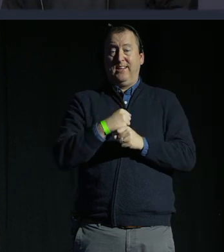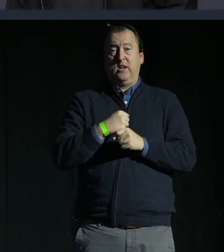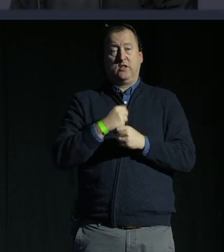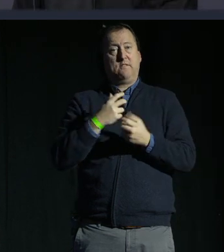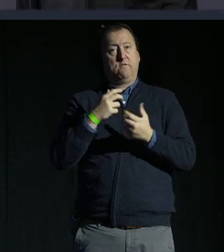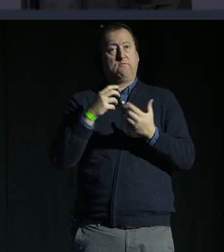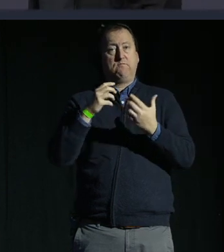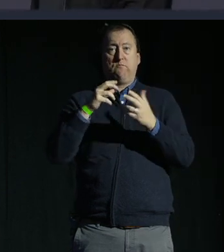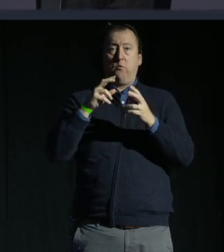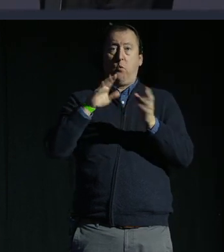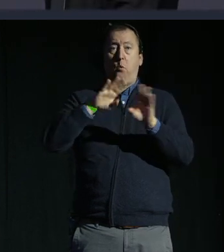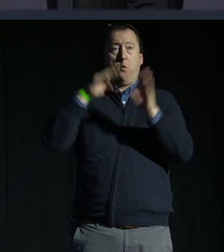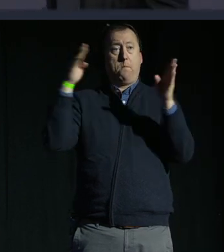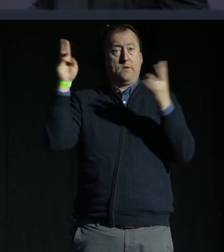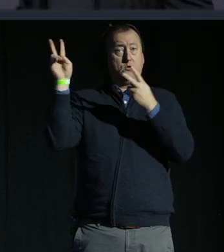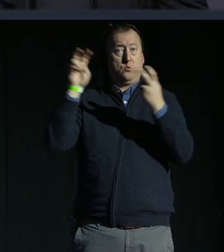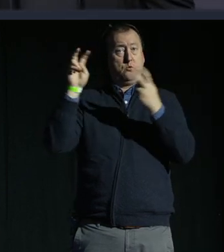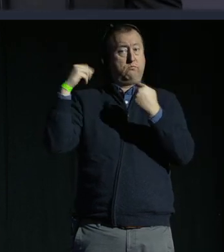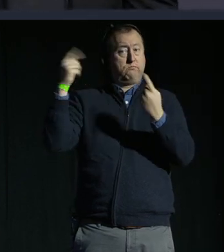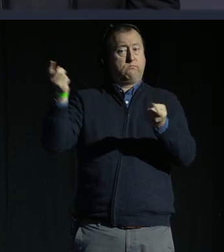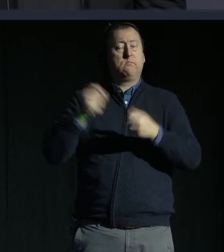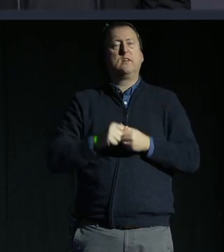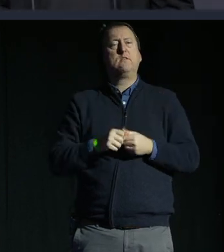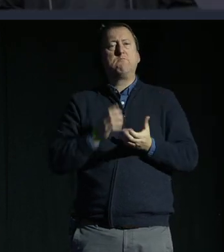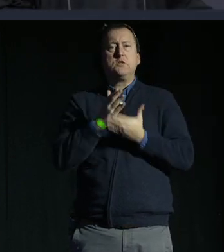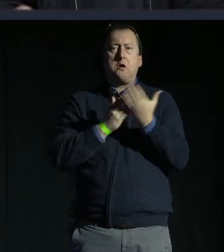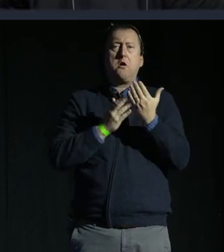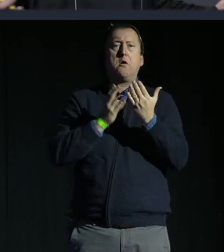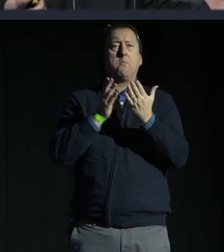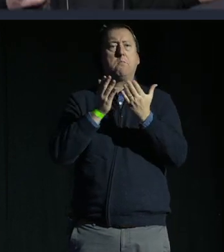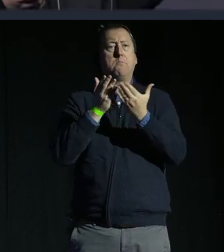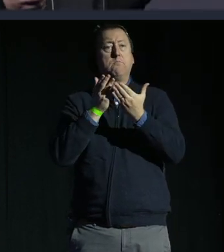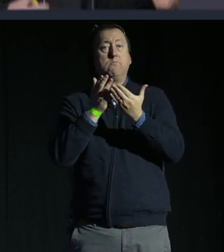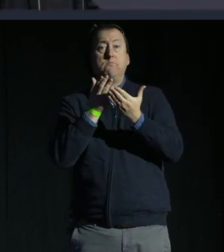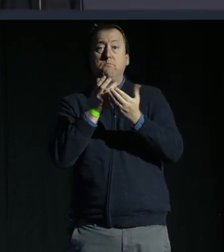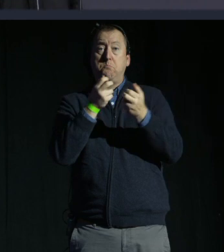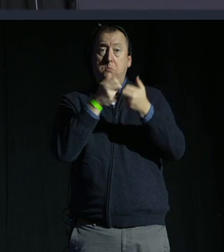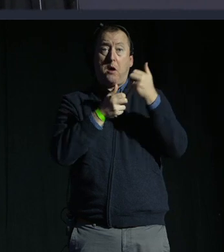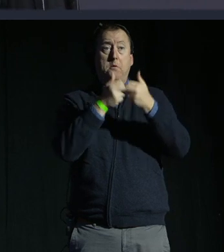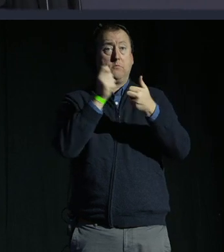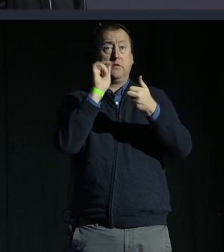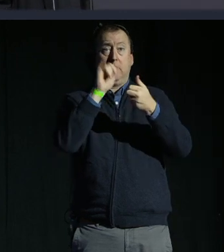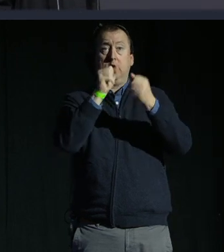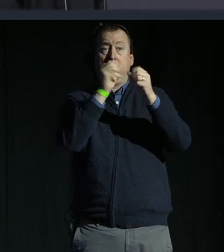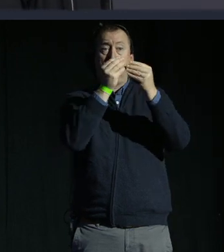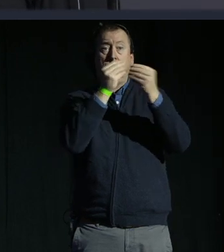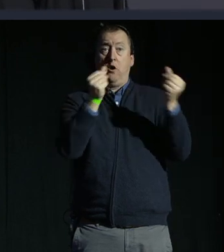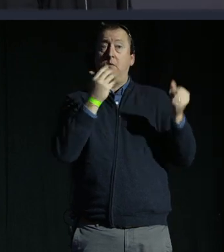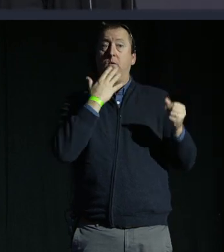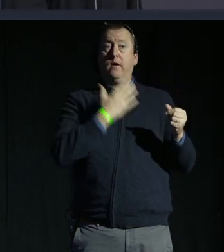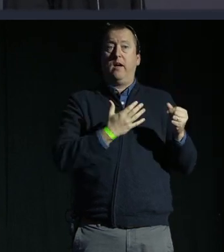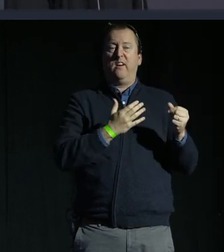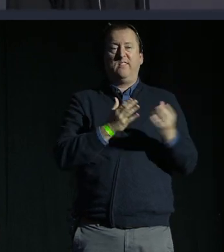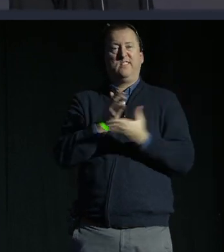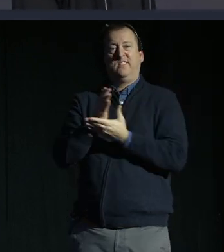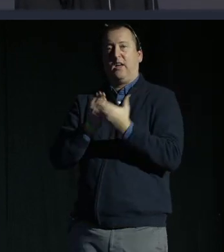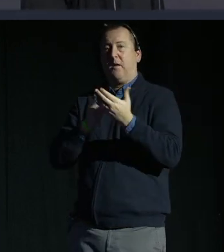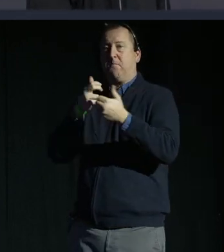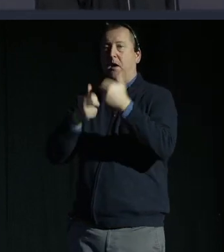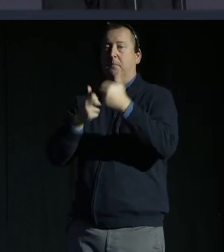source. And there's some problems that open source solves really well. There's some problems that it doesn't.